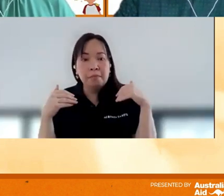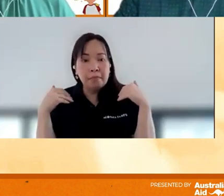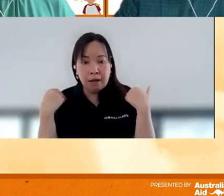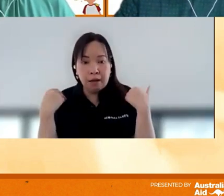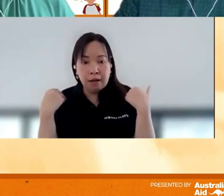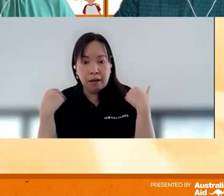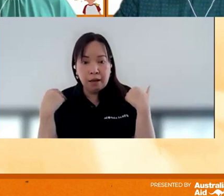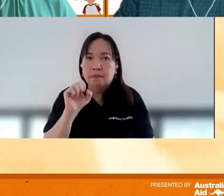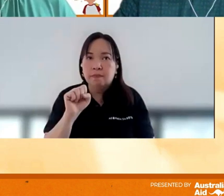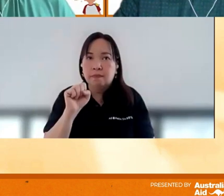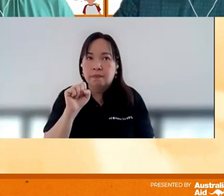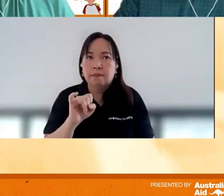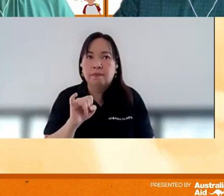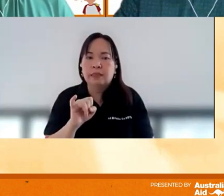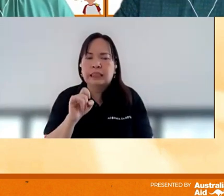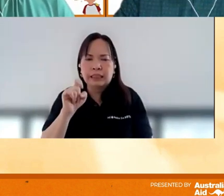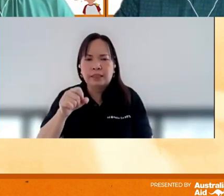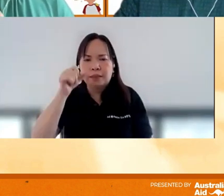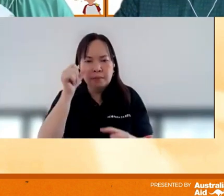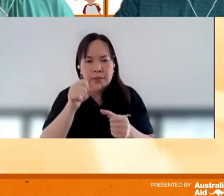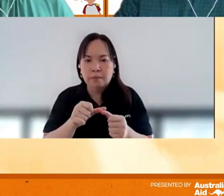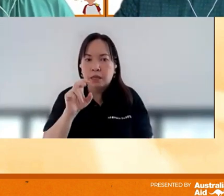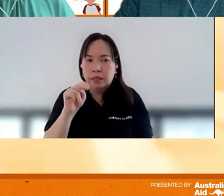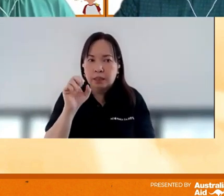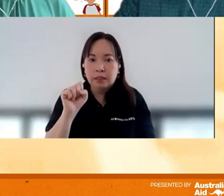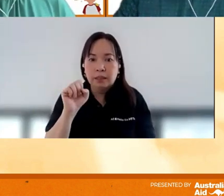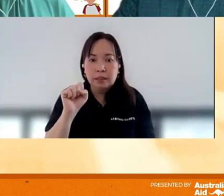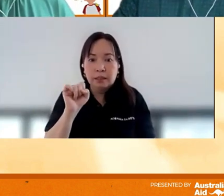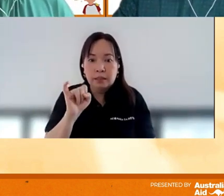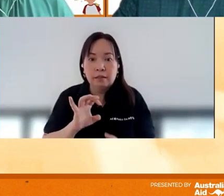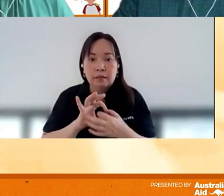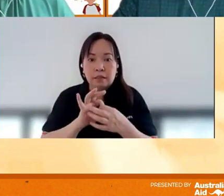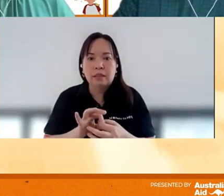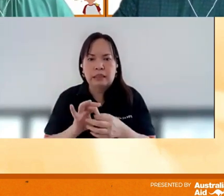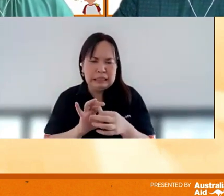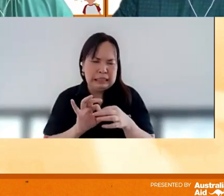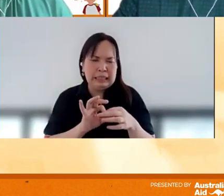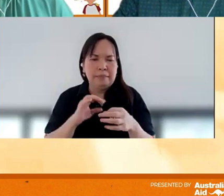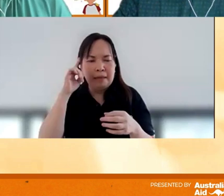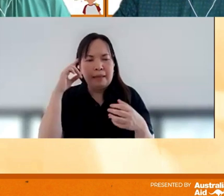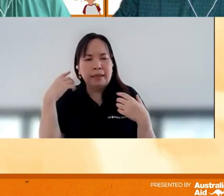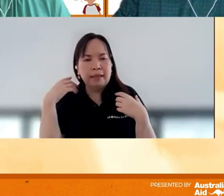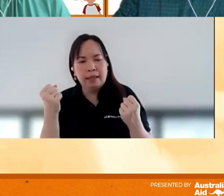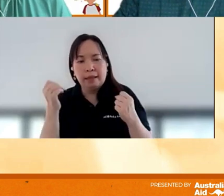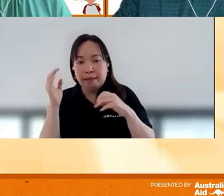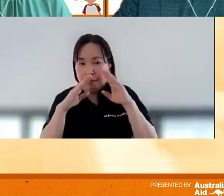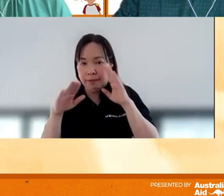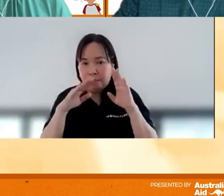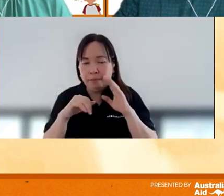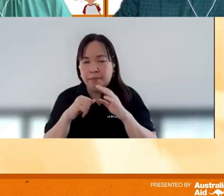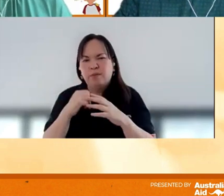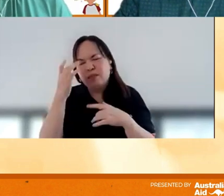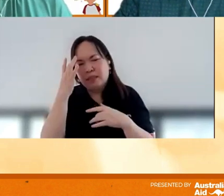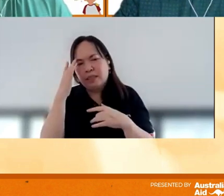that NSSI is associated with a mental health condition. It needs referral to a mental